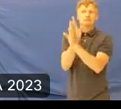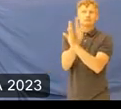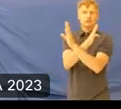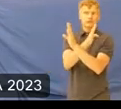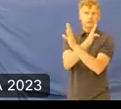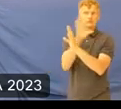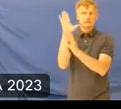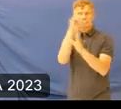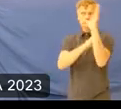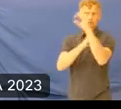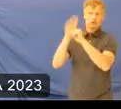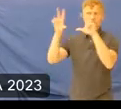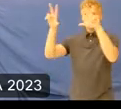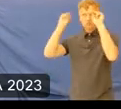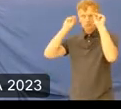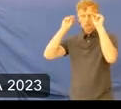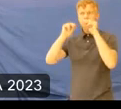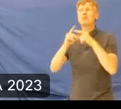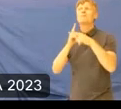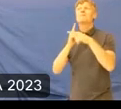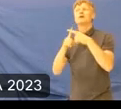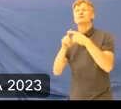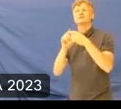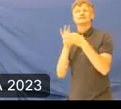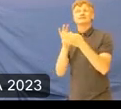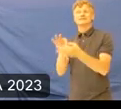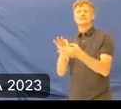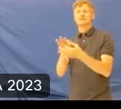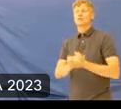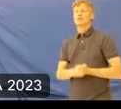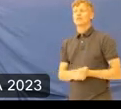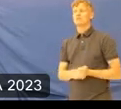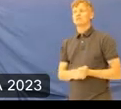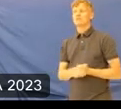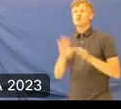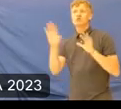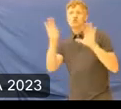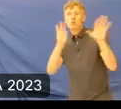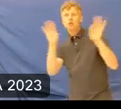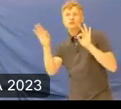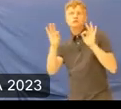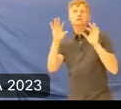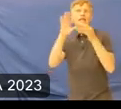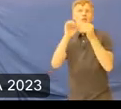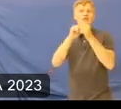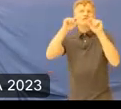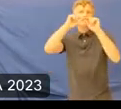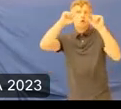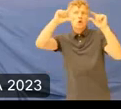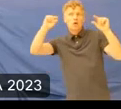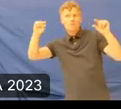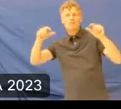meanings, that something associated with the sort of form in some way and the choice of a form, and then